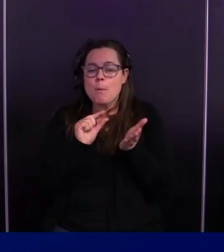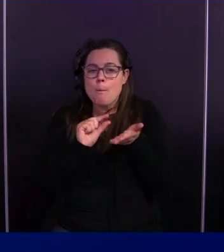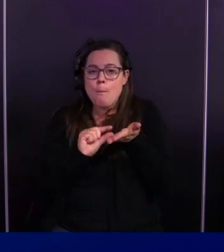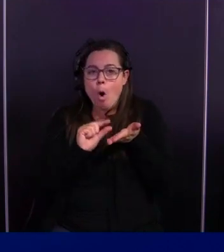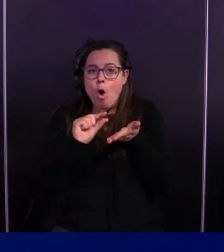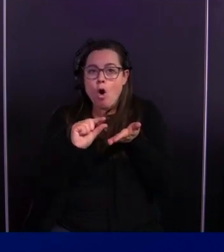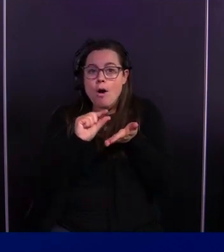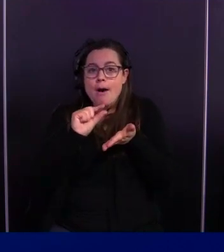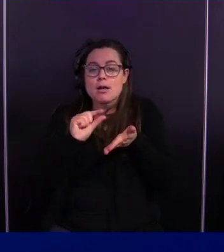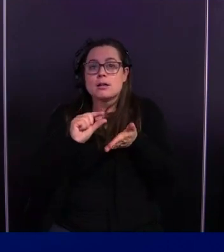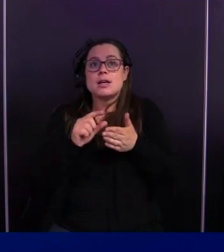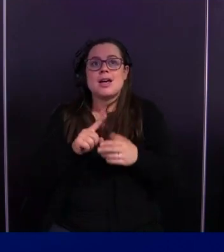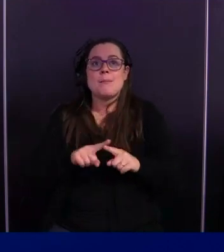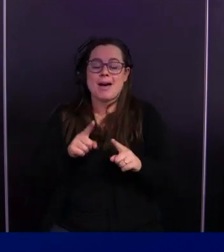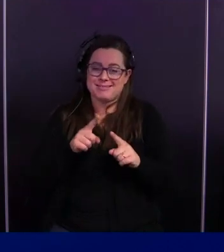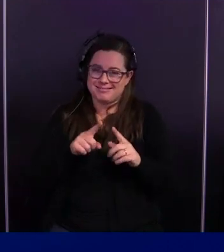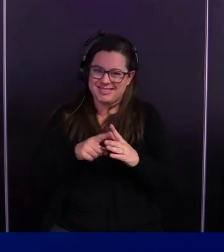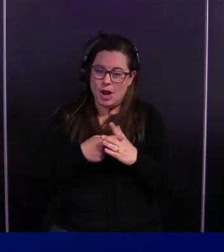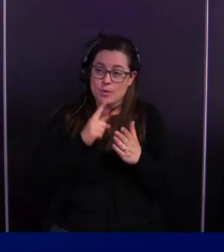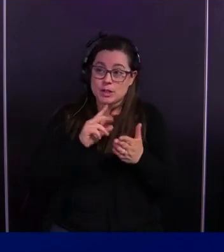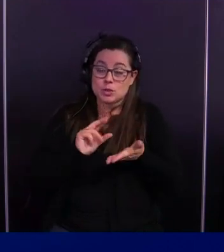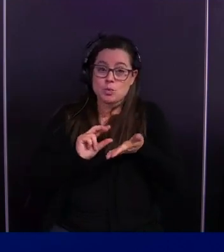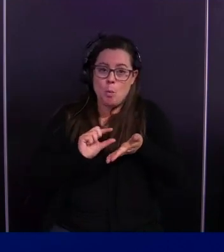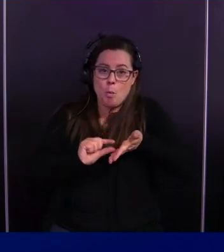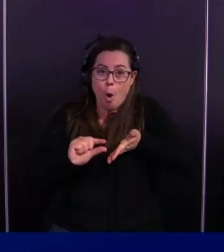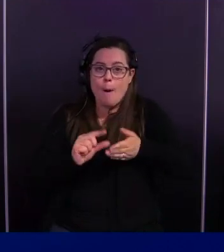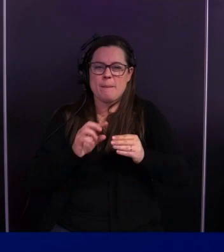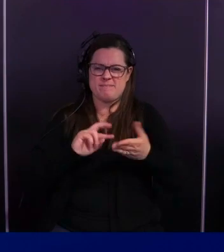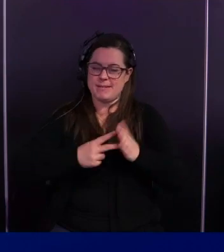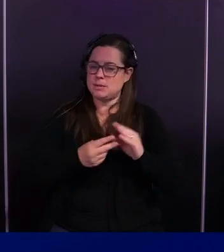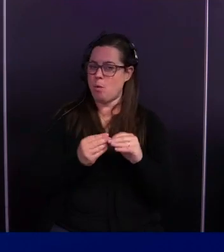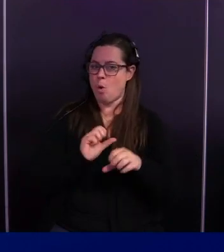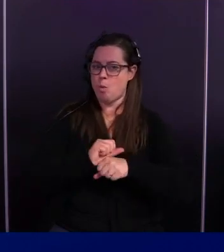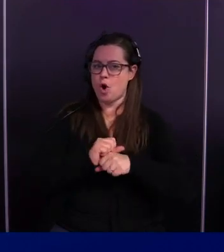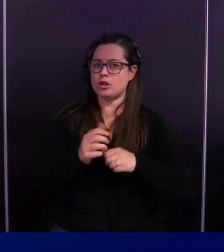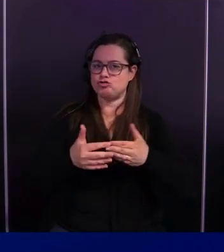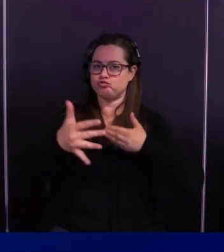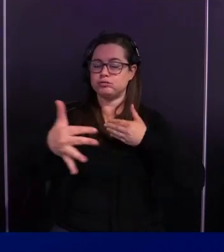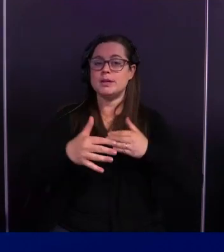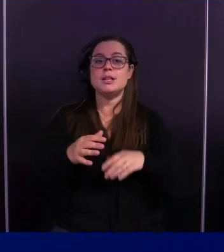the more effort it takes to get there. Yeah. So starting with a bit of a bigger permission and